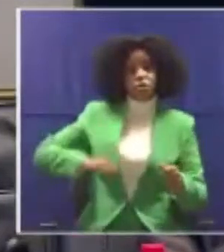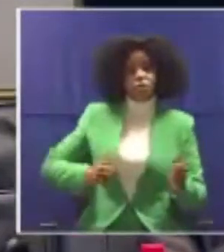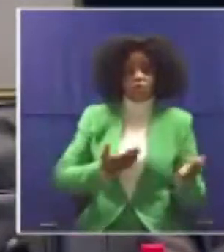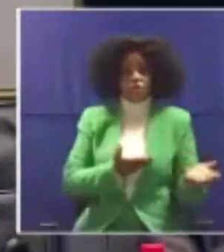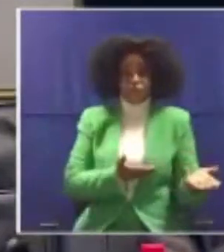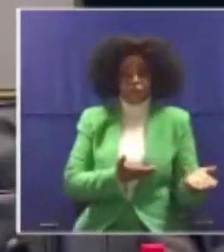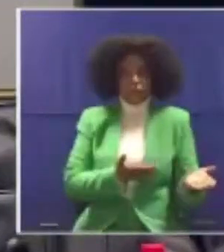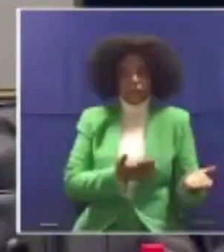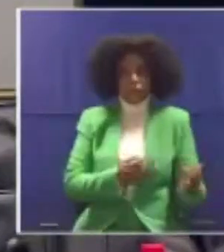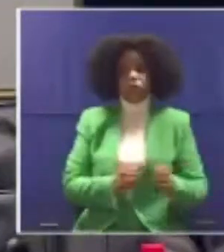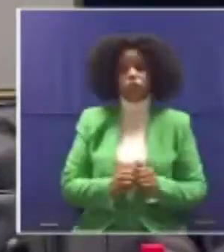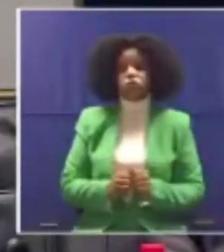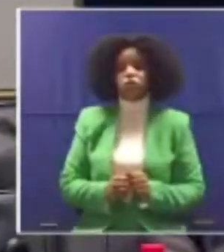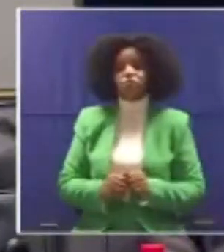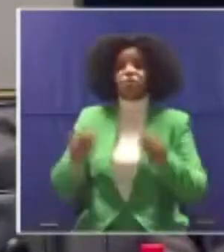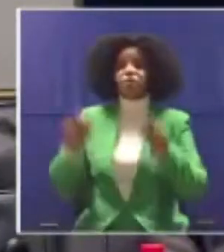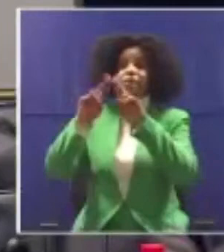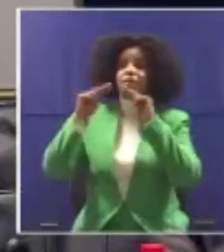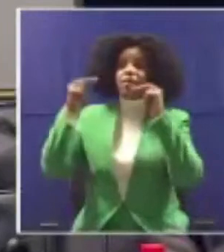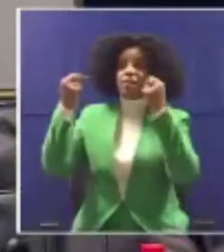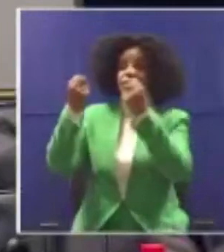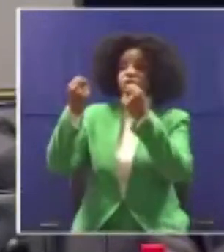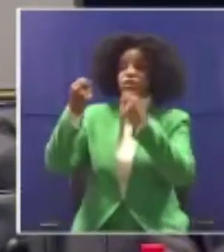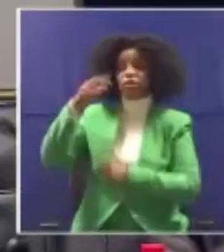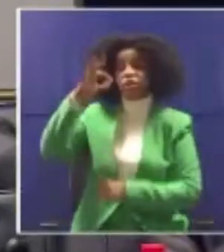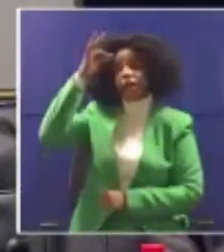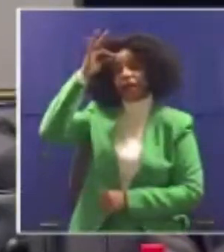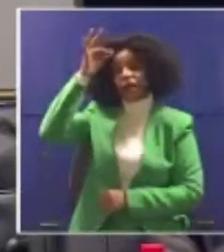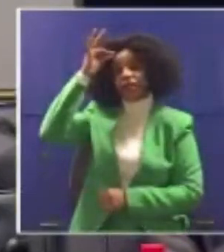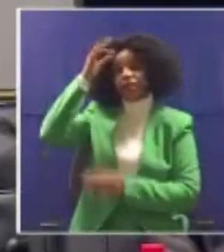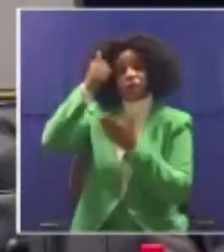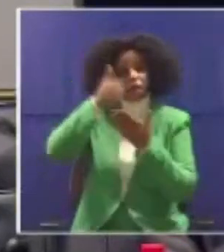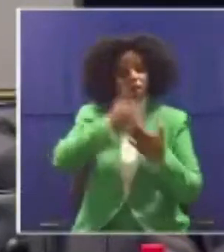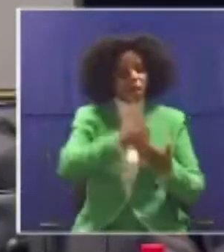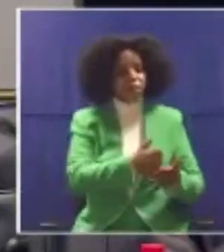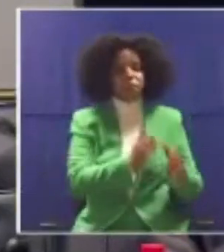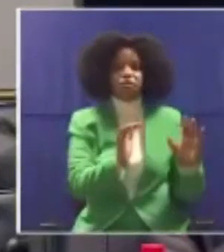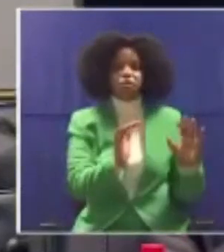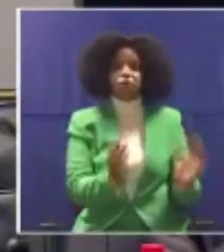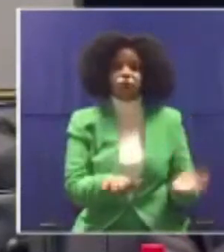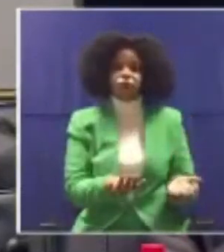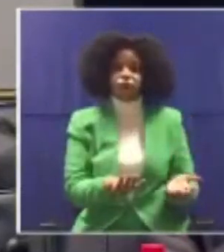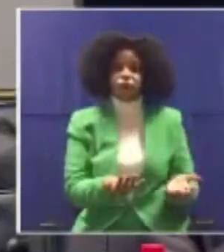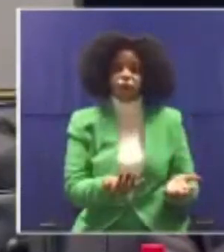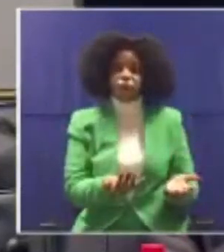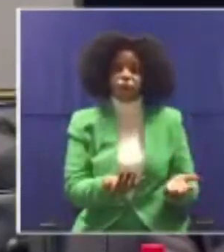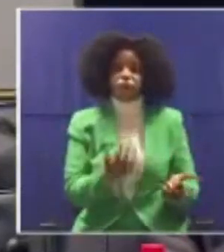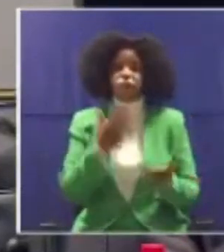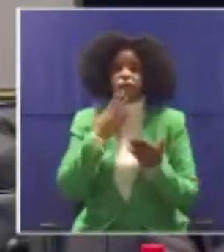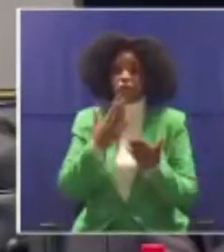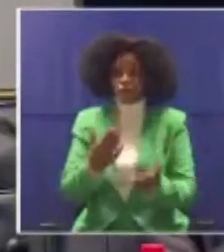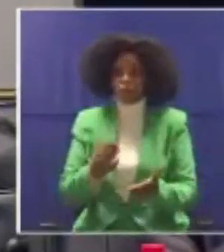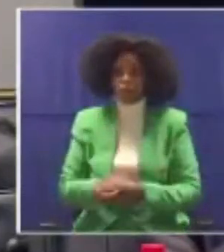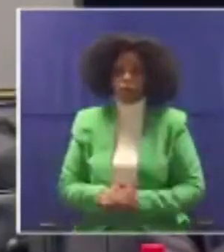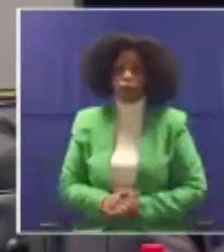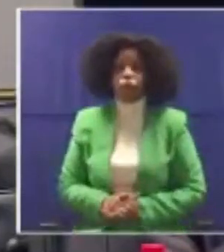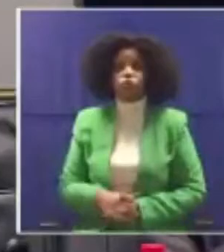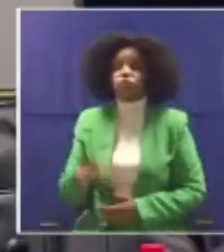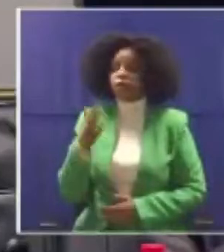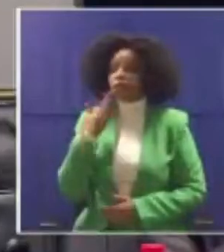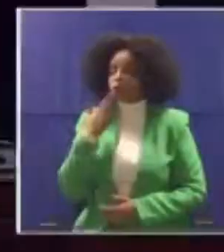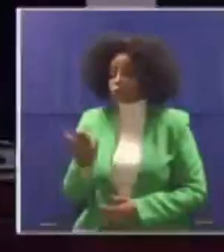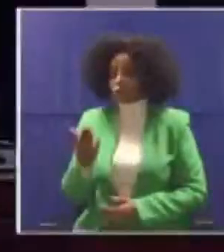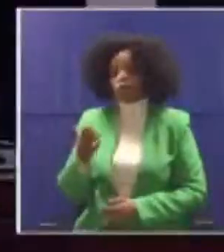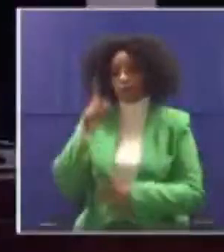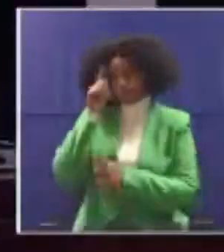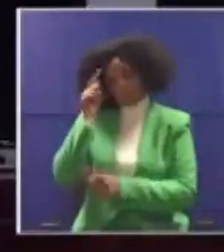governments which will assist to mitigate these instabilities of coalition governments? Thank you, Honorable Mulala.